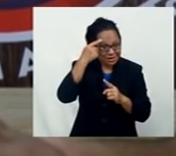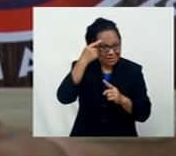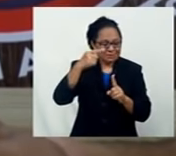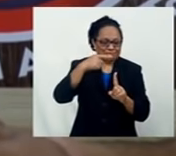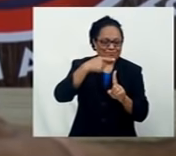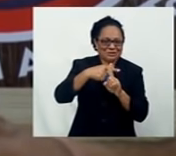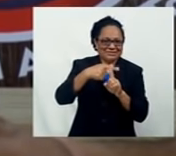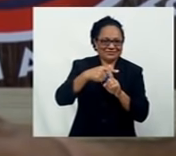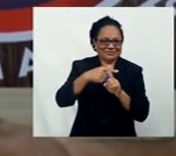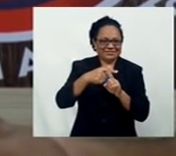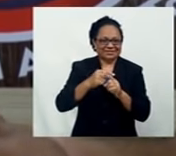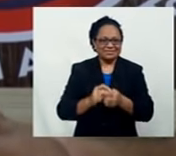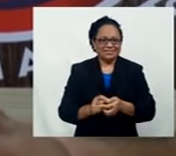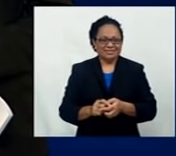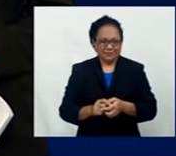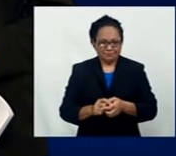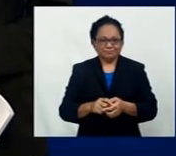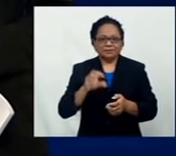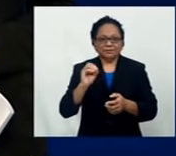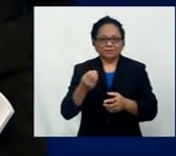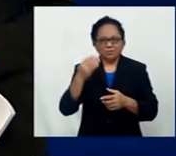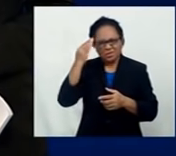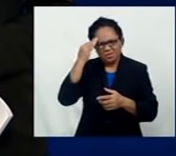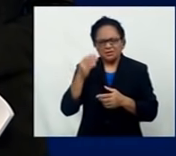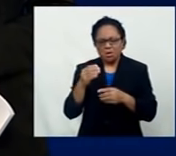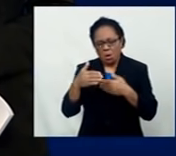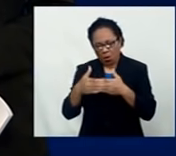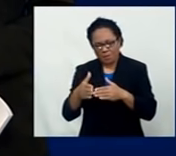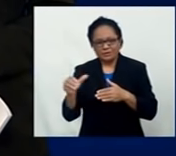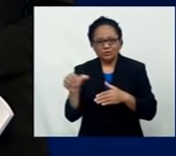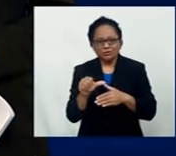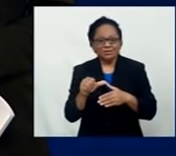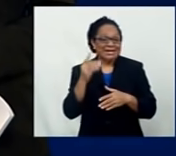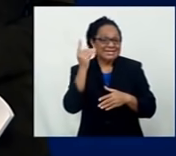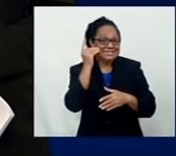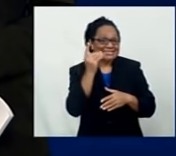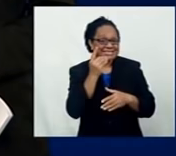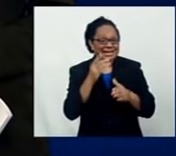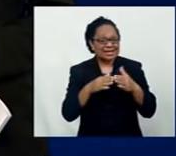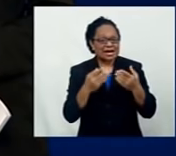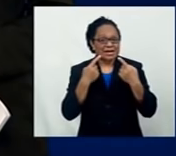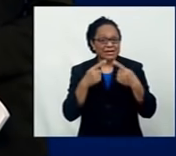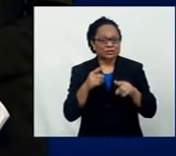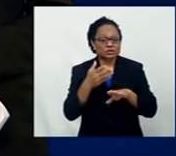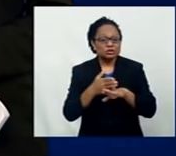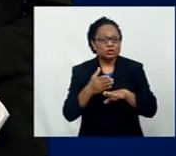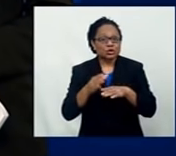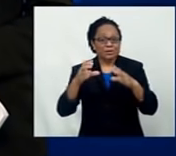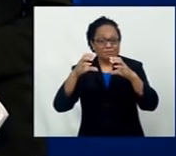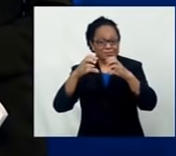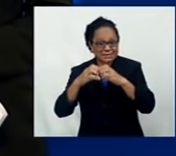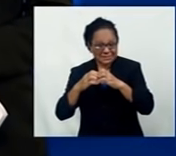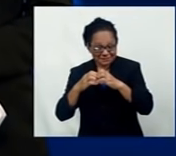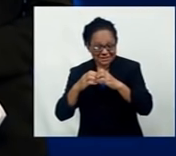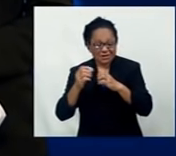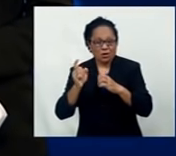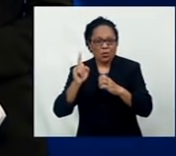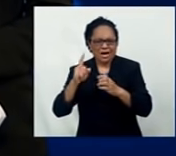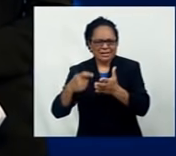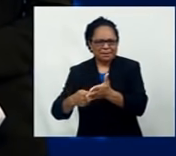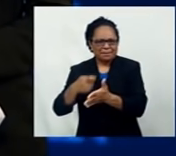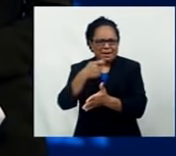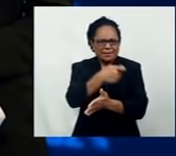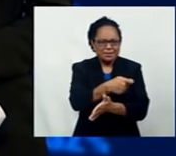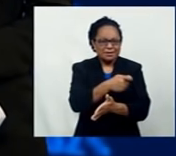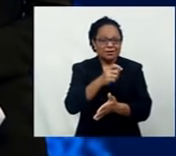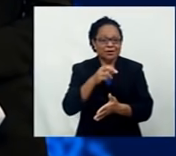so we thought to just reopen. Digicel has implemented BSP's Internet Payment Gateway solution, allowing customers